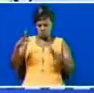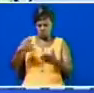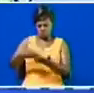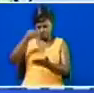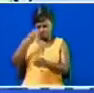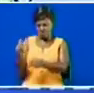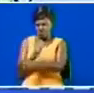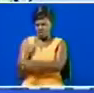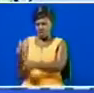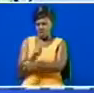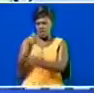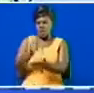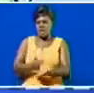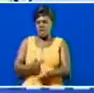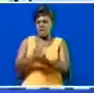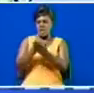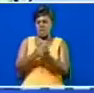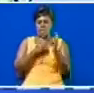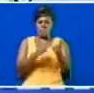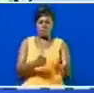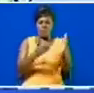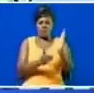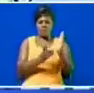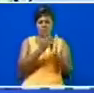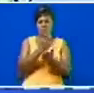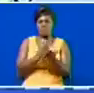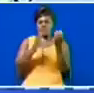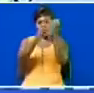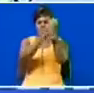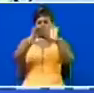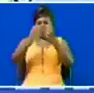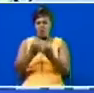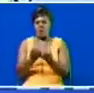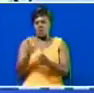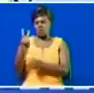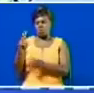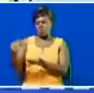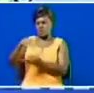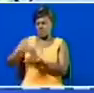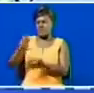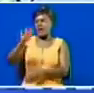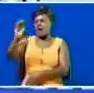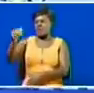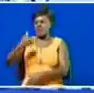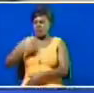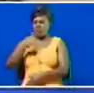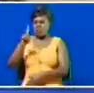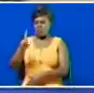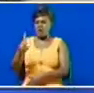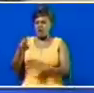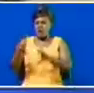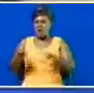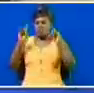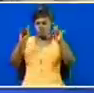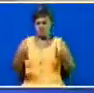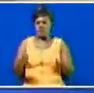centers is to help talent develop in certain parts of the world. So we have two training centers in Africa and one in Oceania.